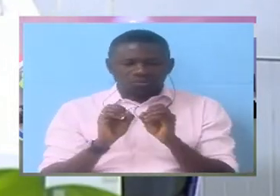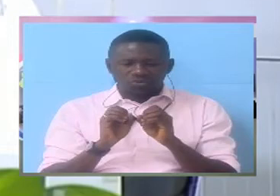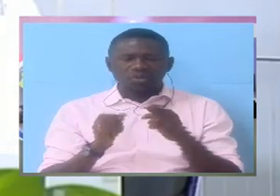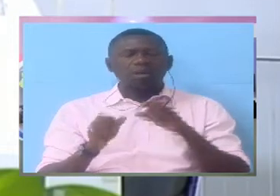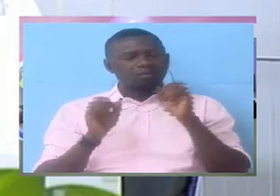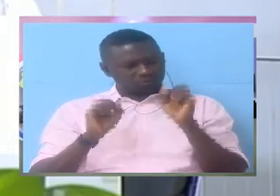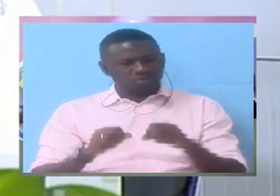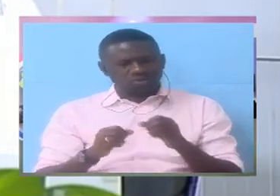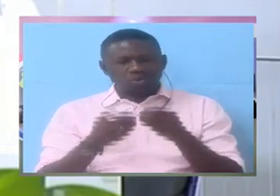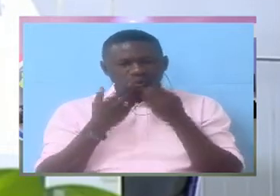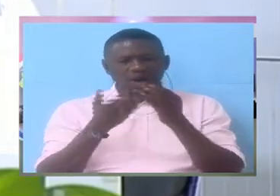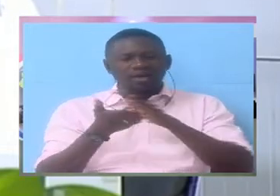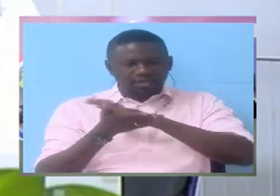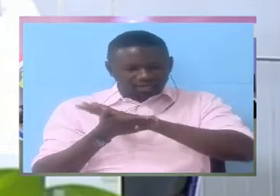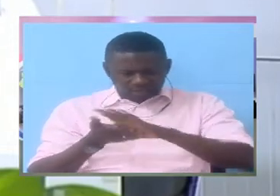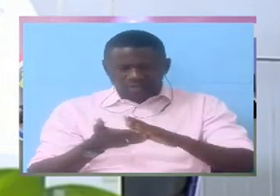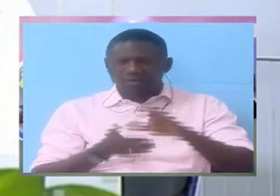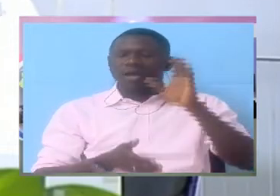intelligence